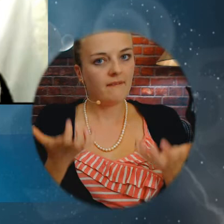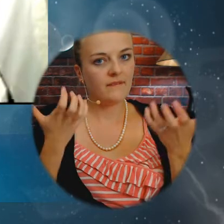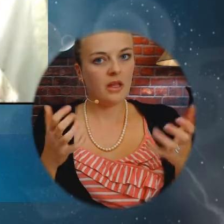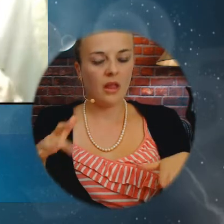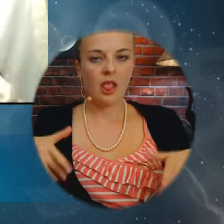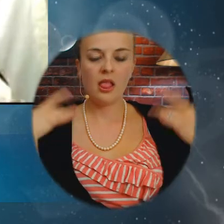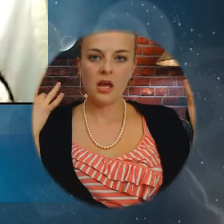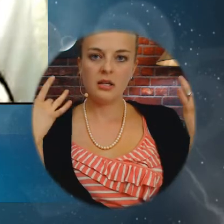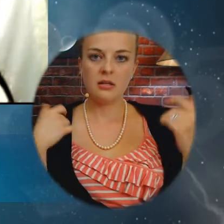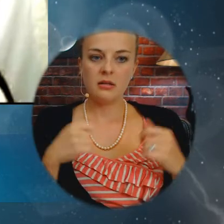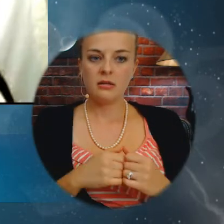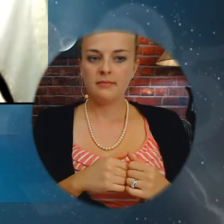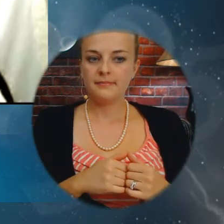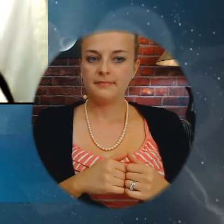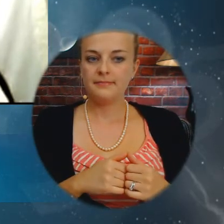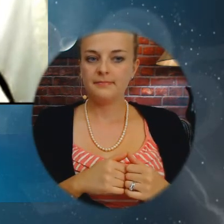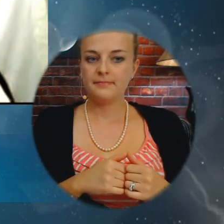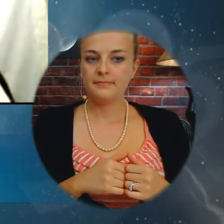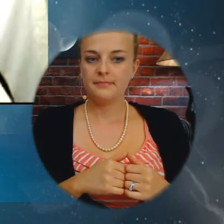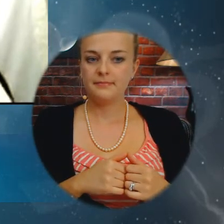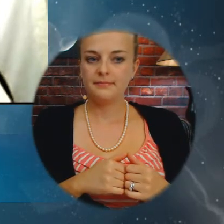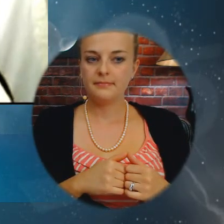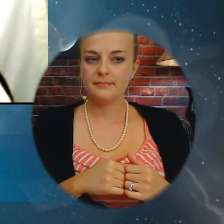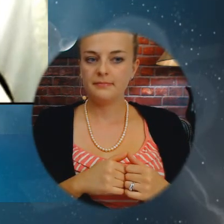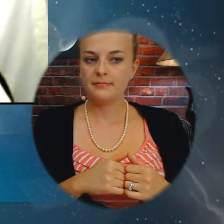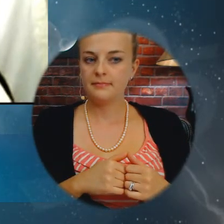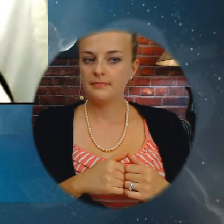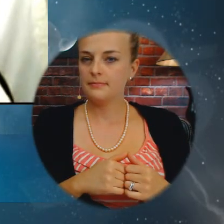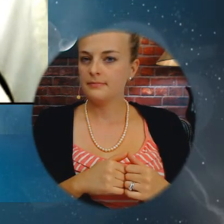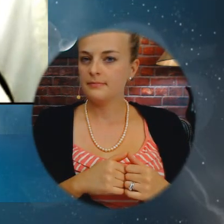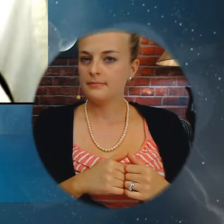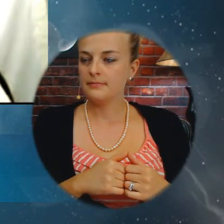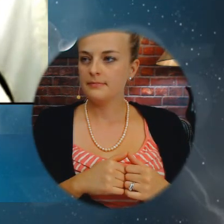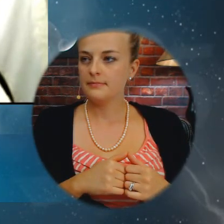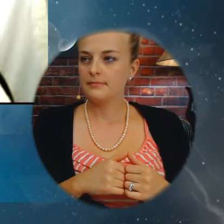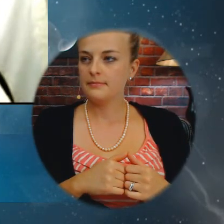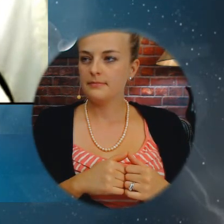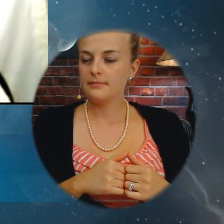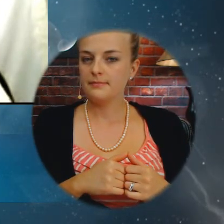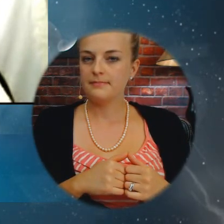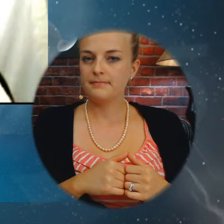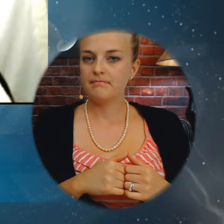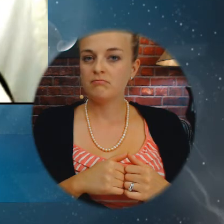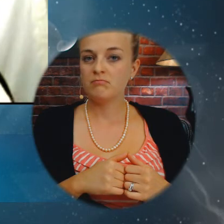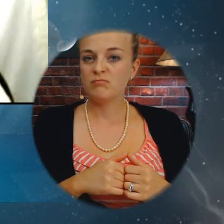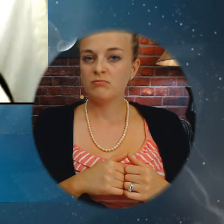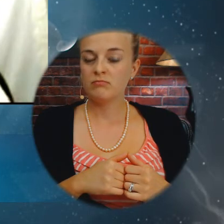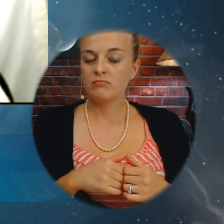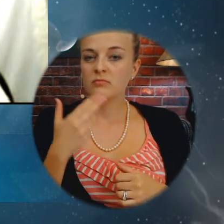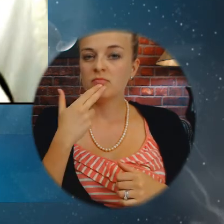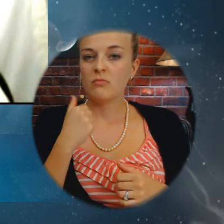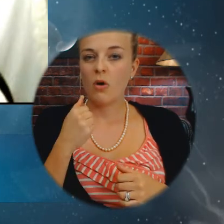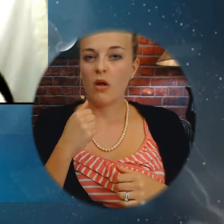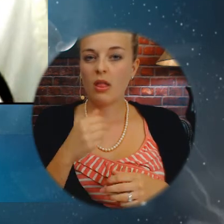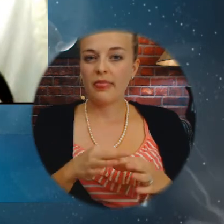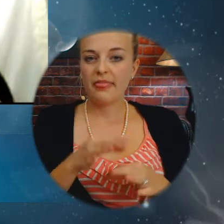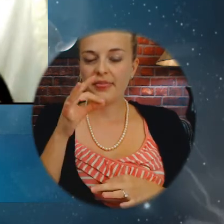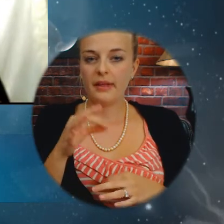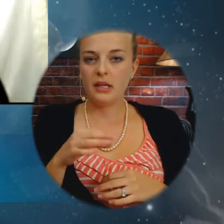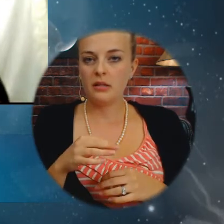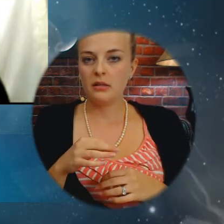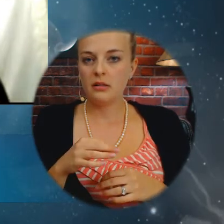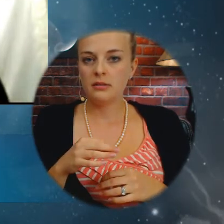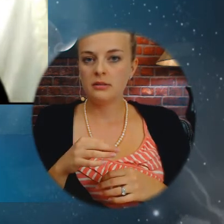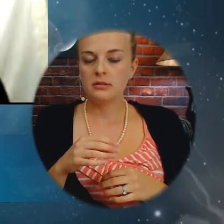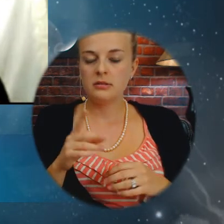won't be a, you know, a burden on your ear. You know, they're very slim. They are what we call this